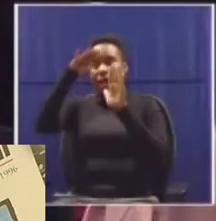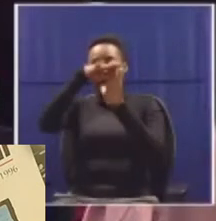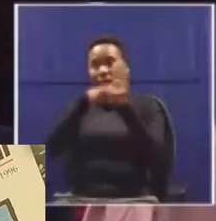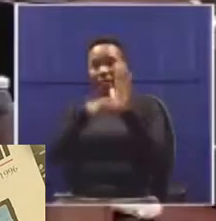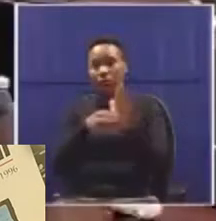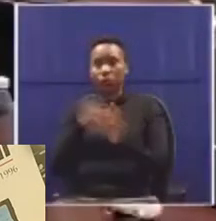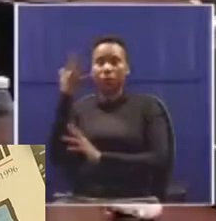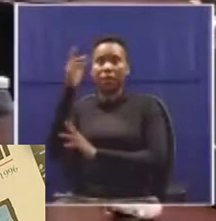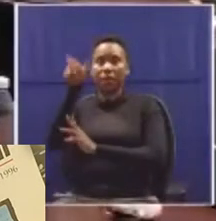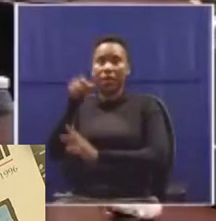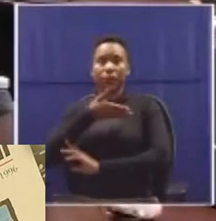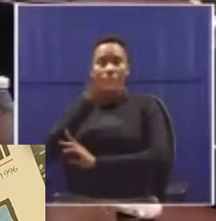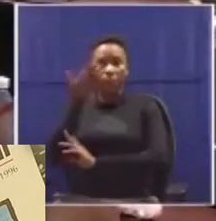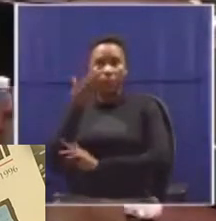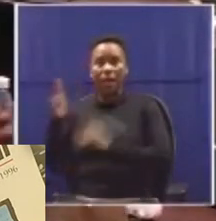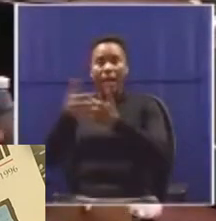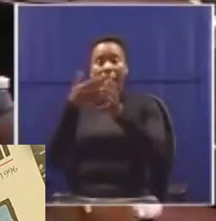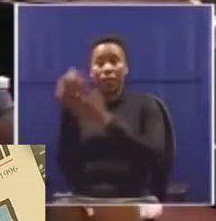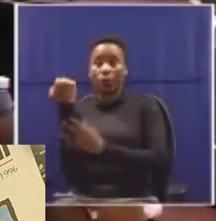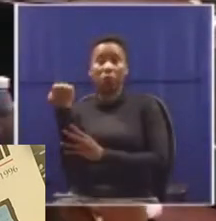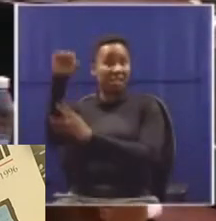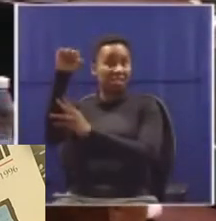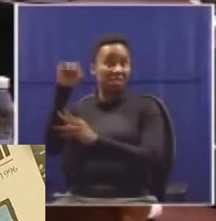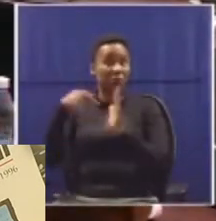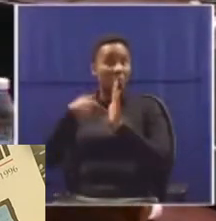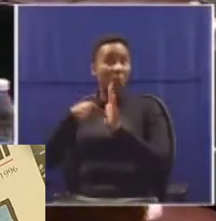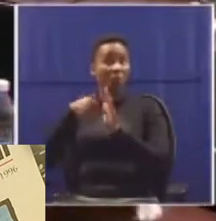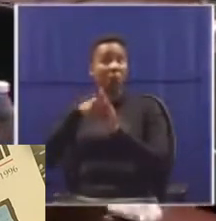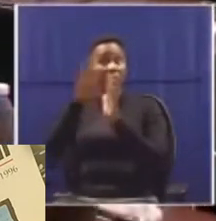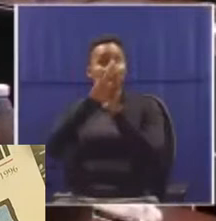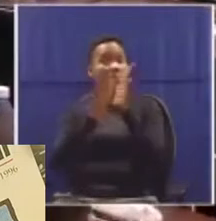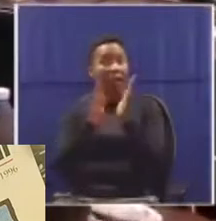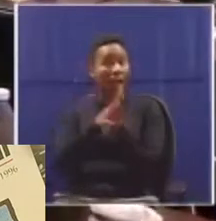are there any objections to the bill being passed